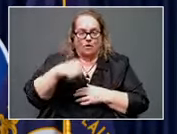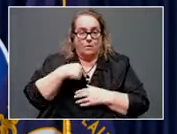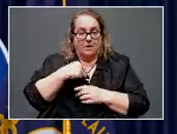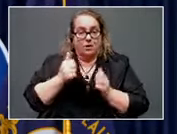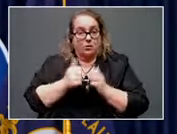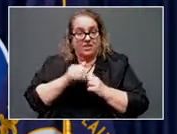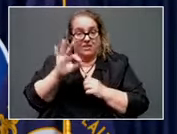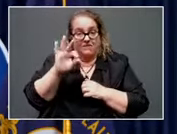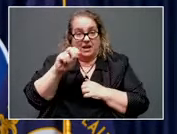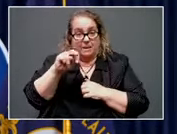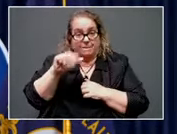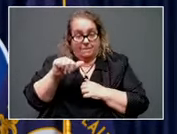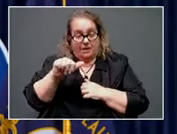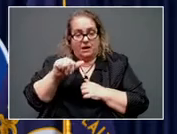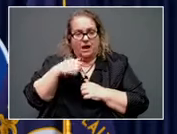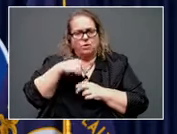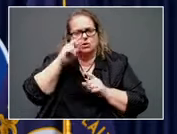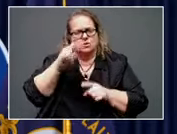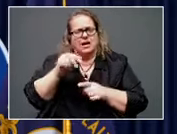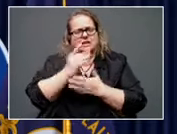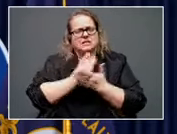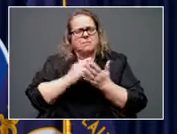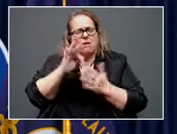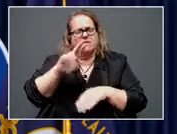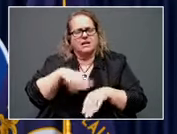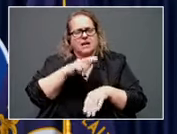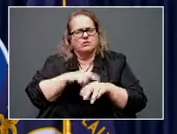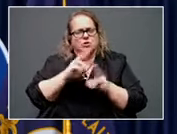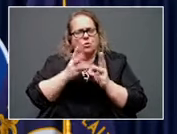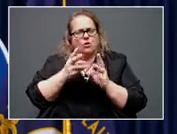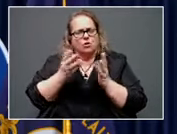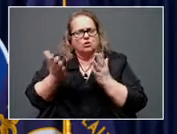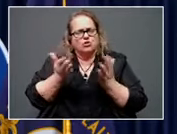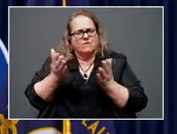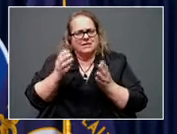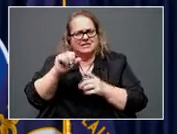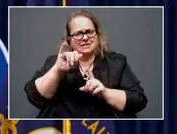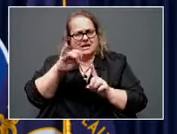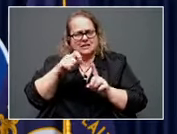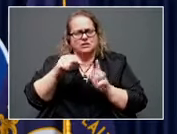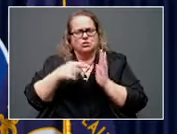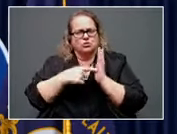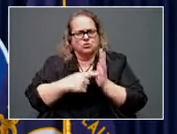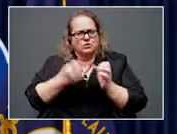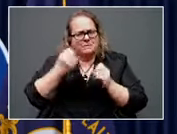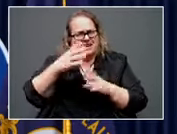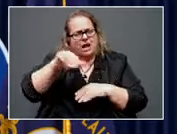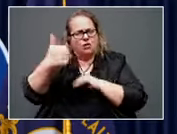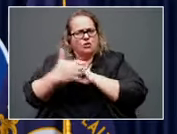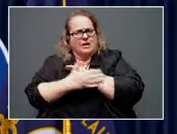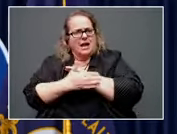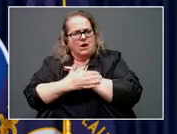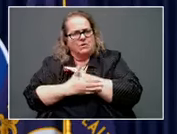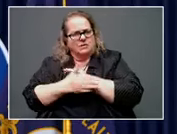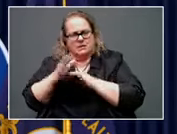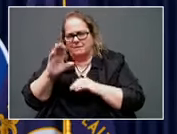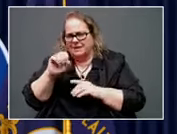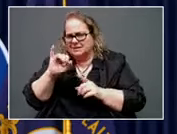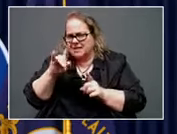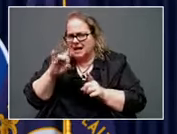was looking at some of the National Weather Service sites, and they show a number of other counties besides the 13 that are on